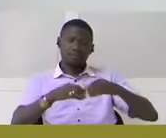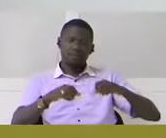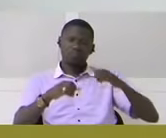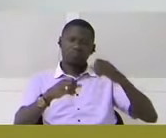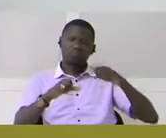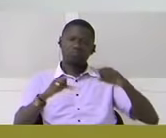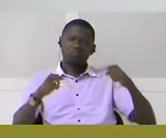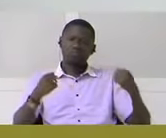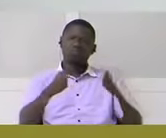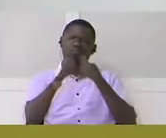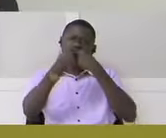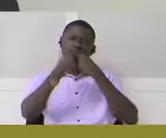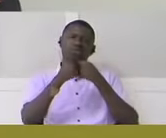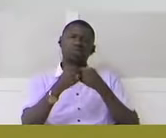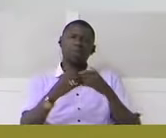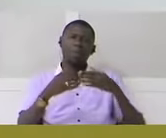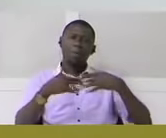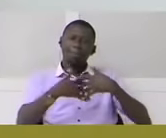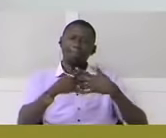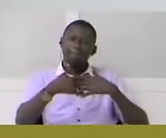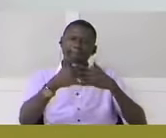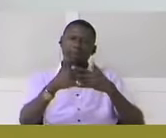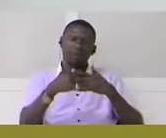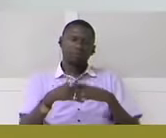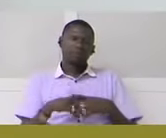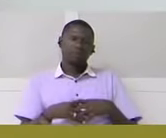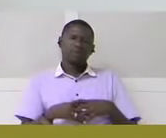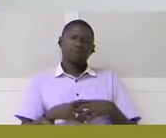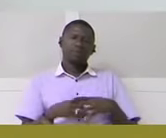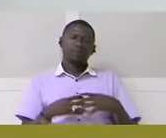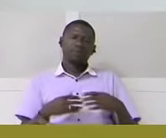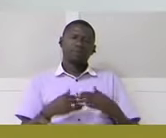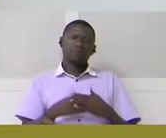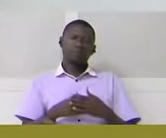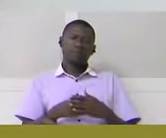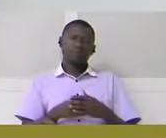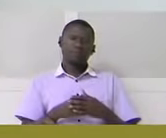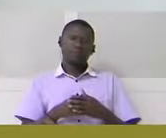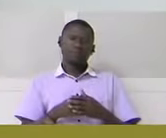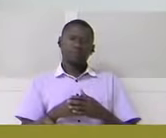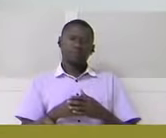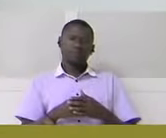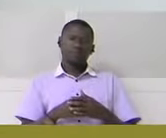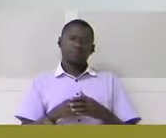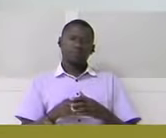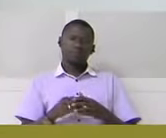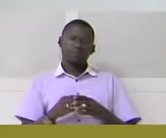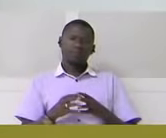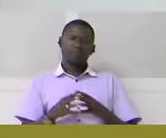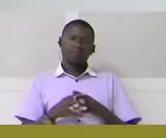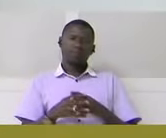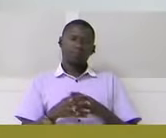mean by that? The front of the vehicle got bumped. It was smashed, you mean? Yeah.